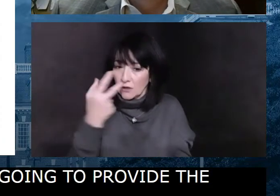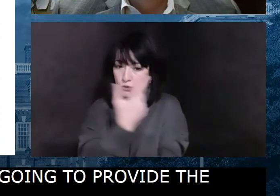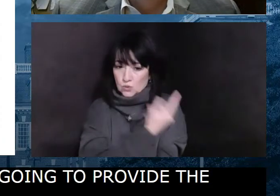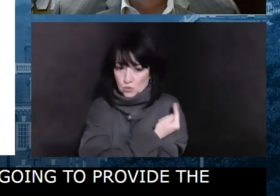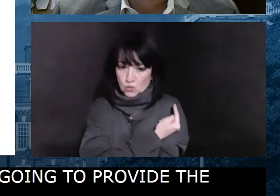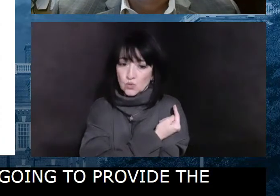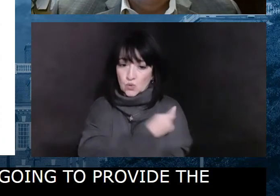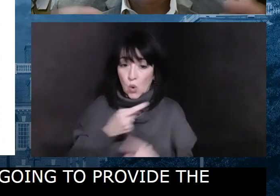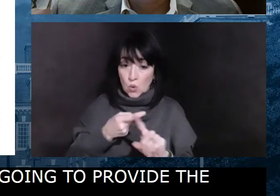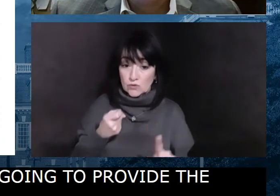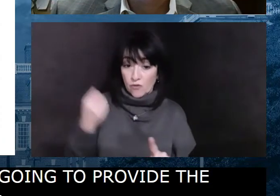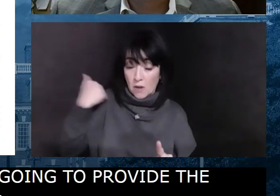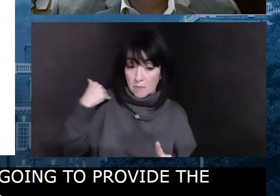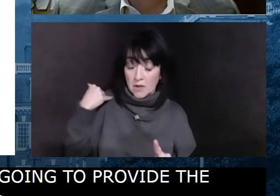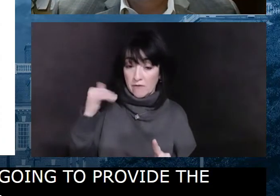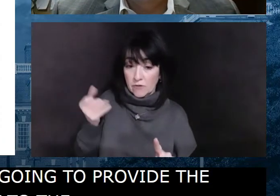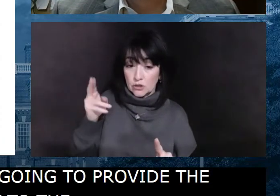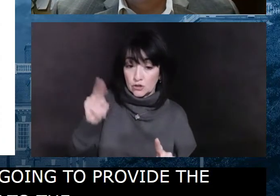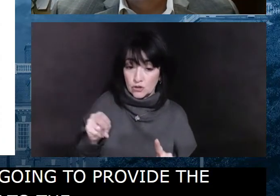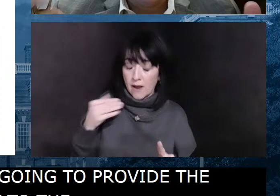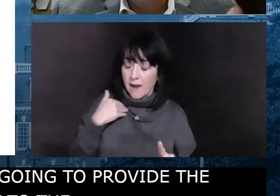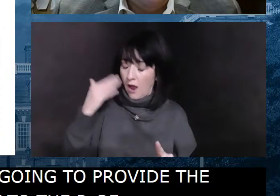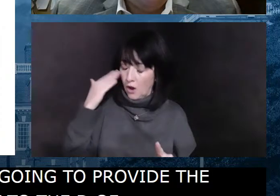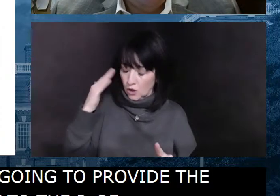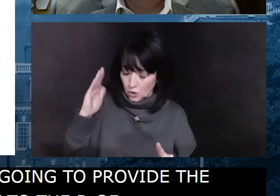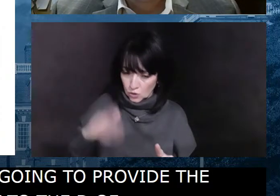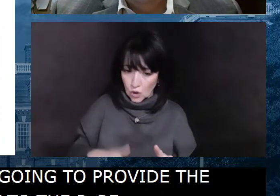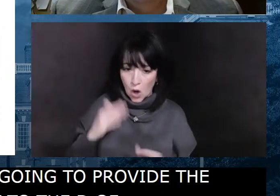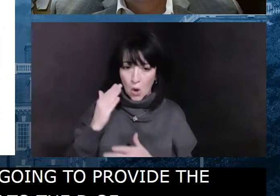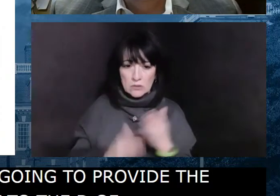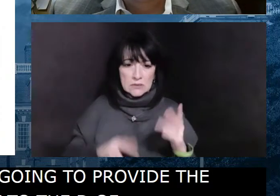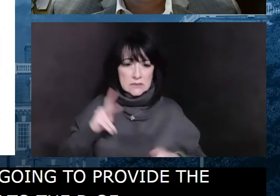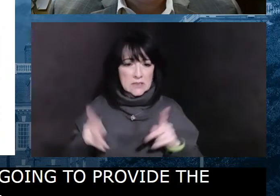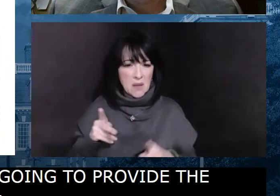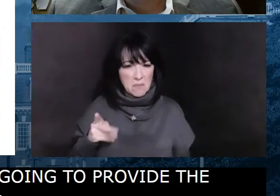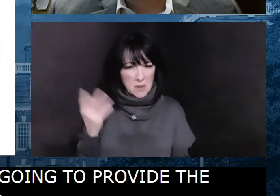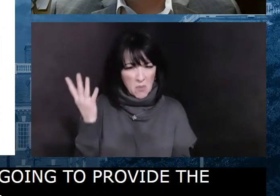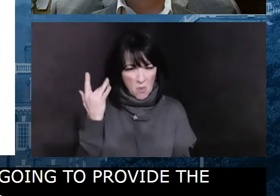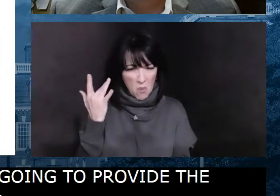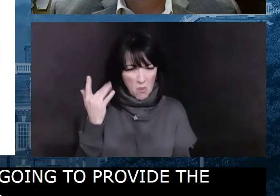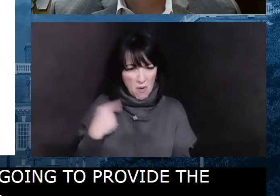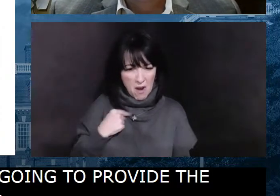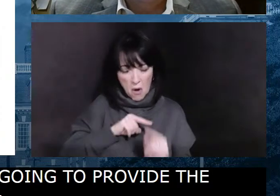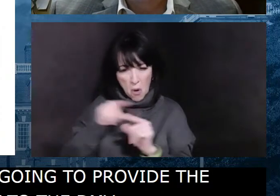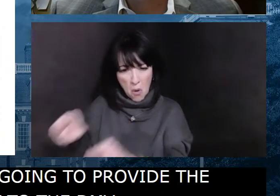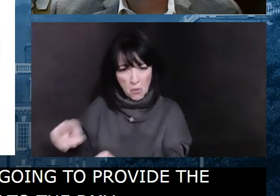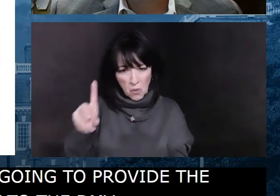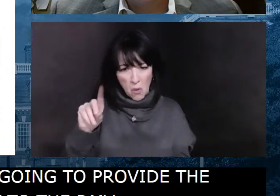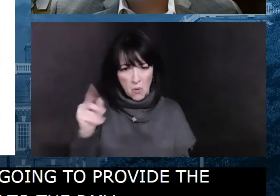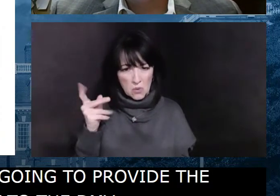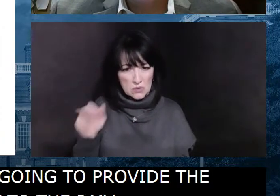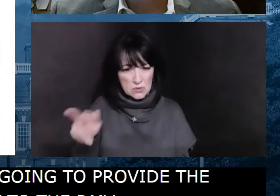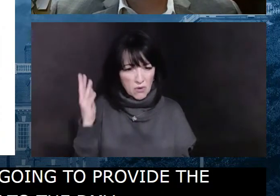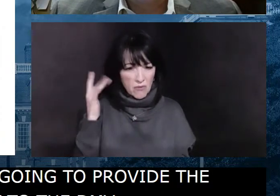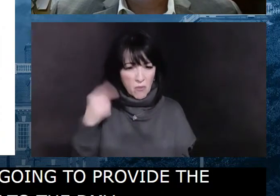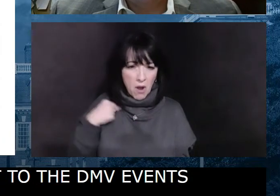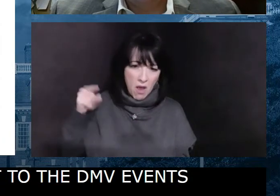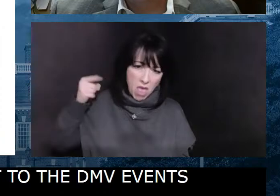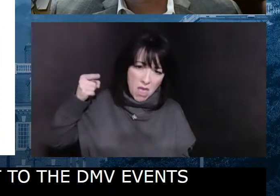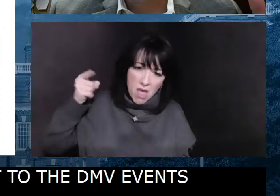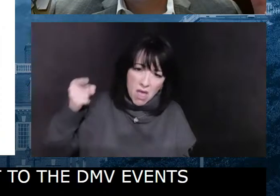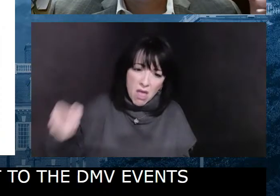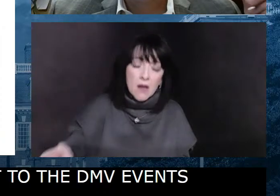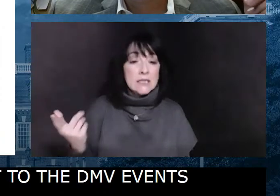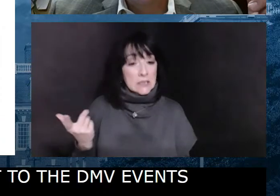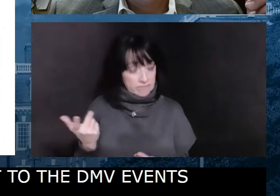January. I know there's people that were kind of like, hey, why do we have to go to Dover? And there's an efficiency there. It's, we're going to be doing 18,000